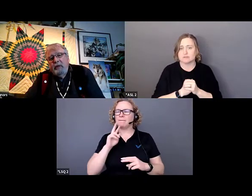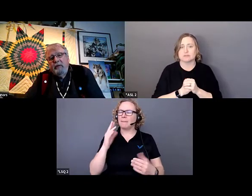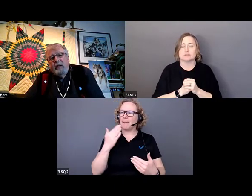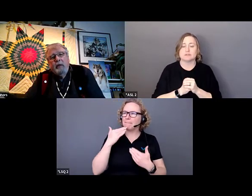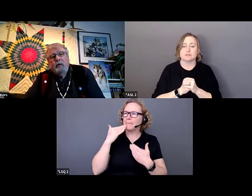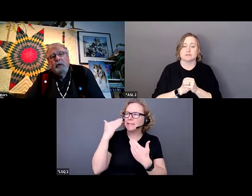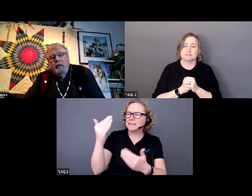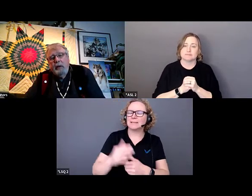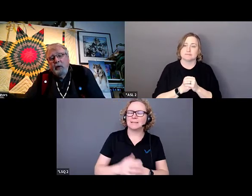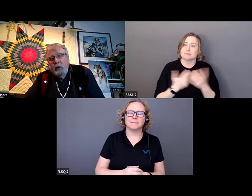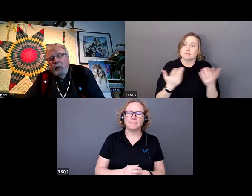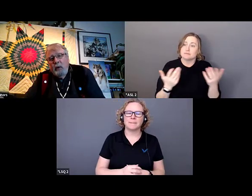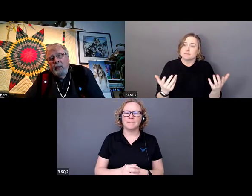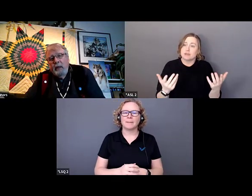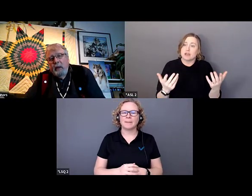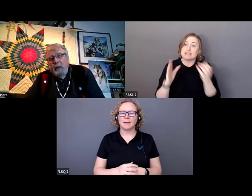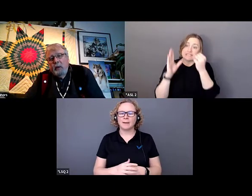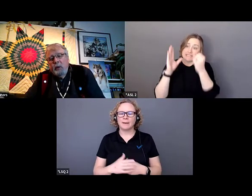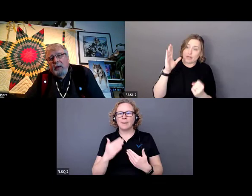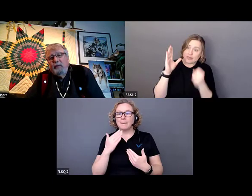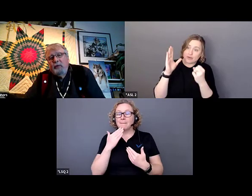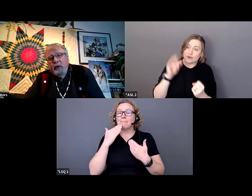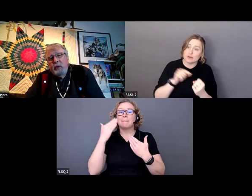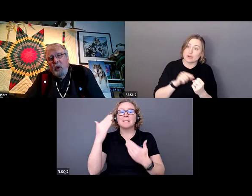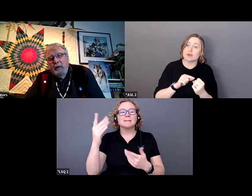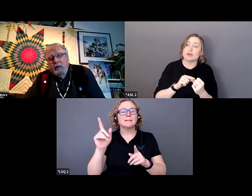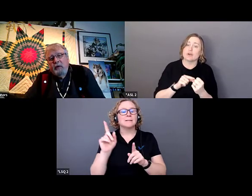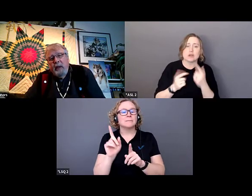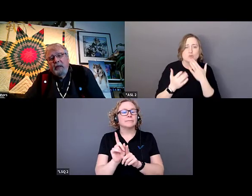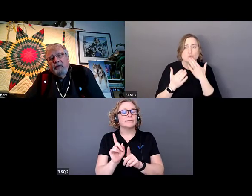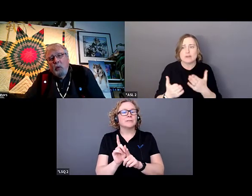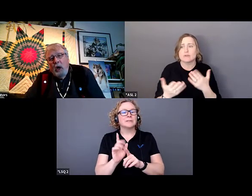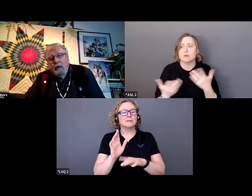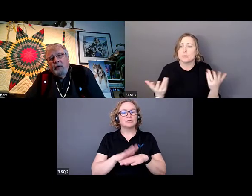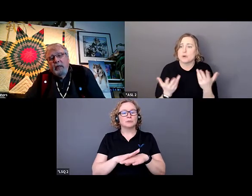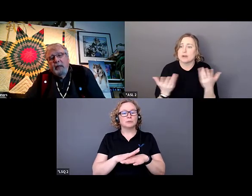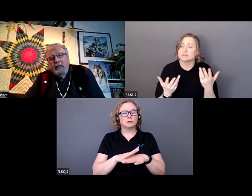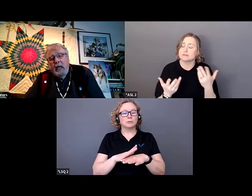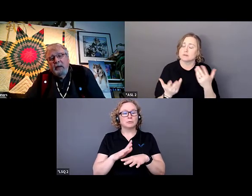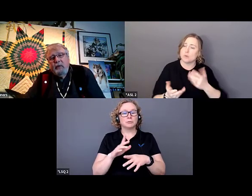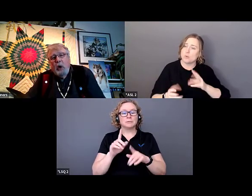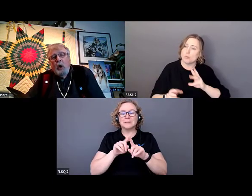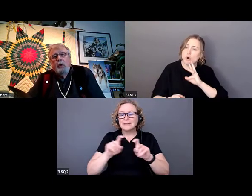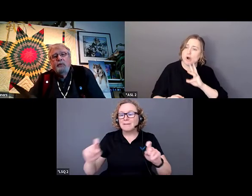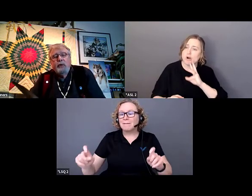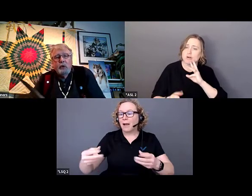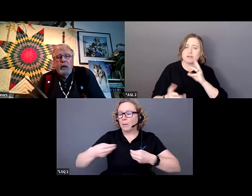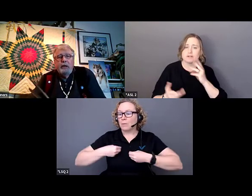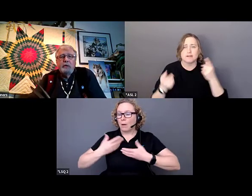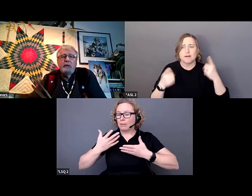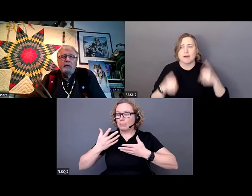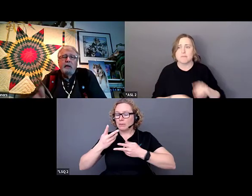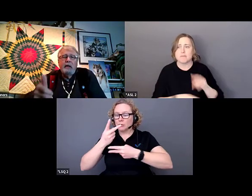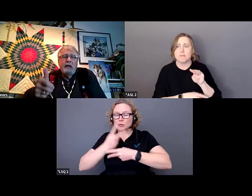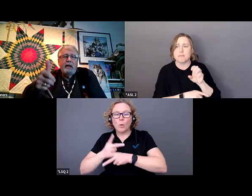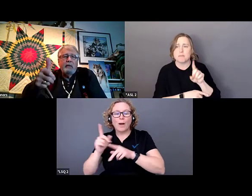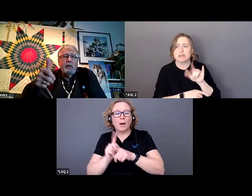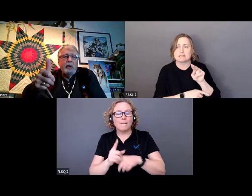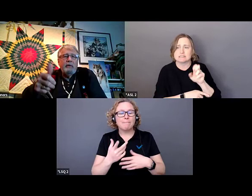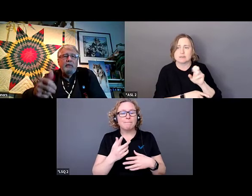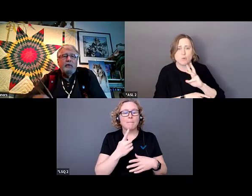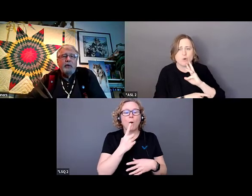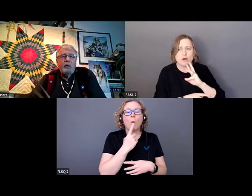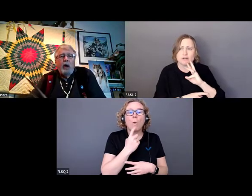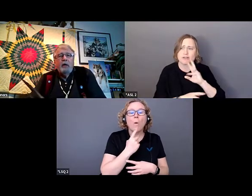that comes this day through the southern doorway. We're grateful for the waters, the medicine waters that give life to all of your creation. And